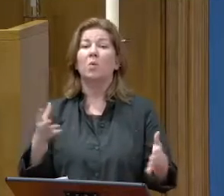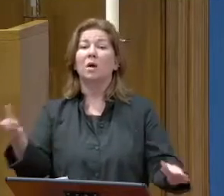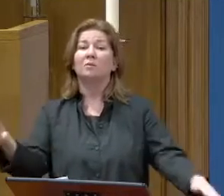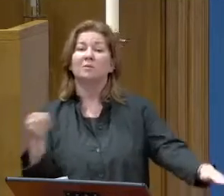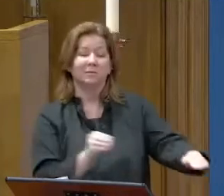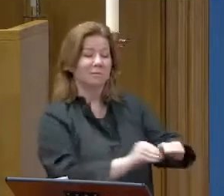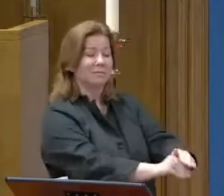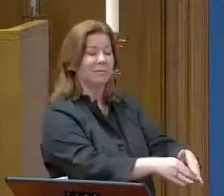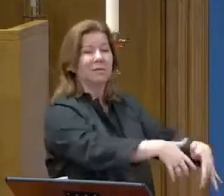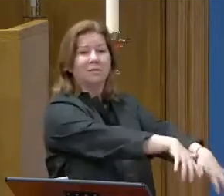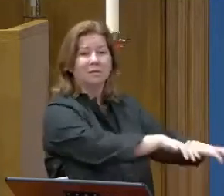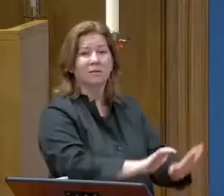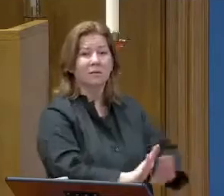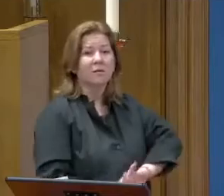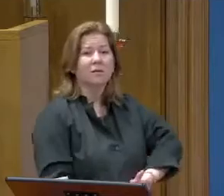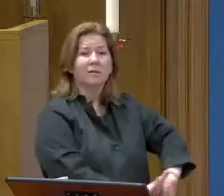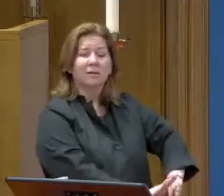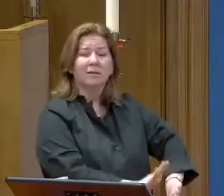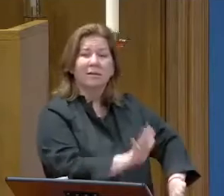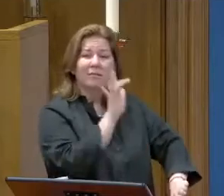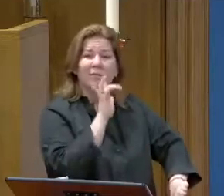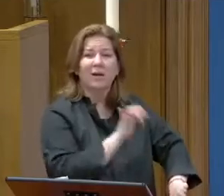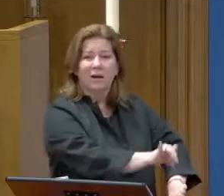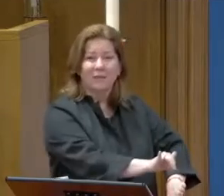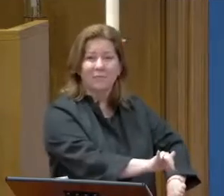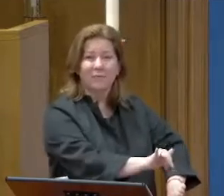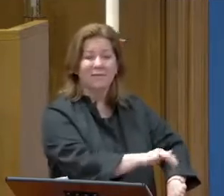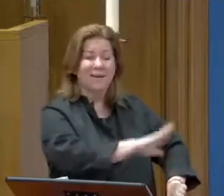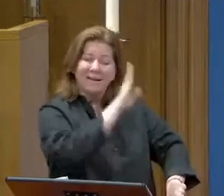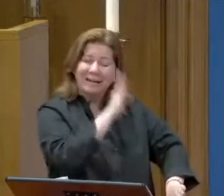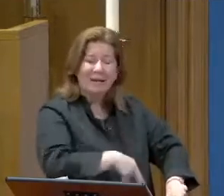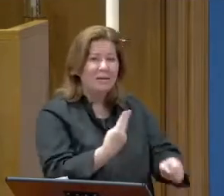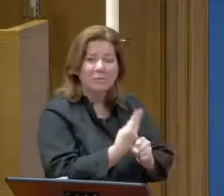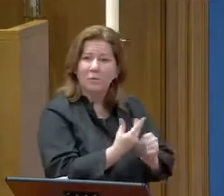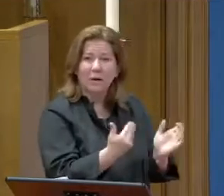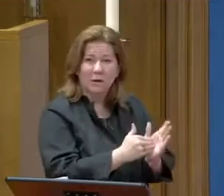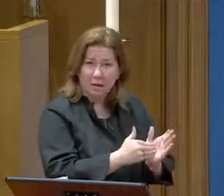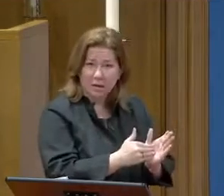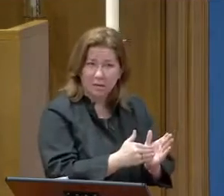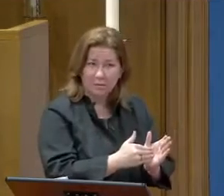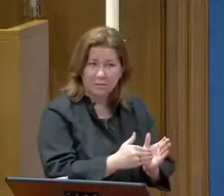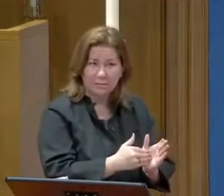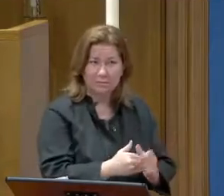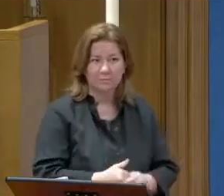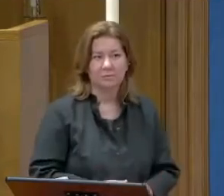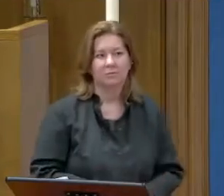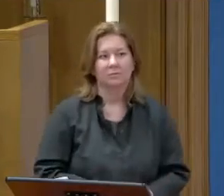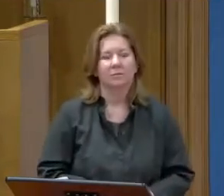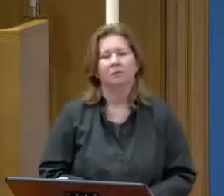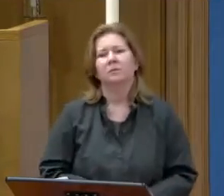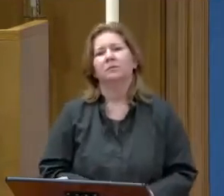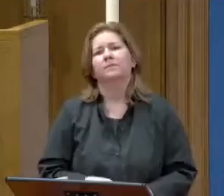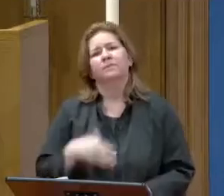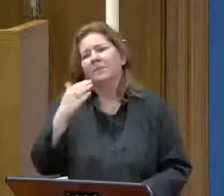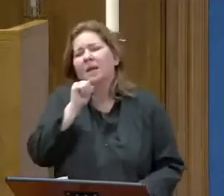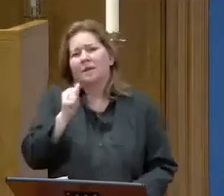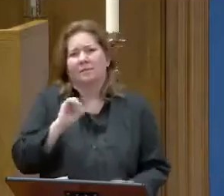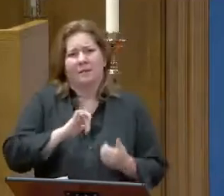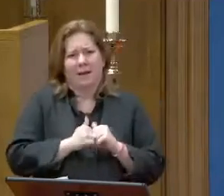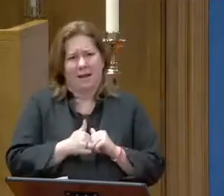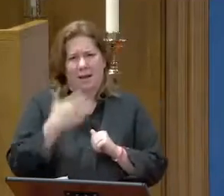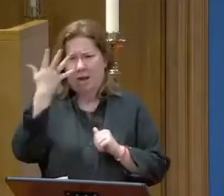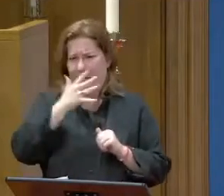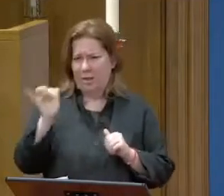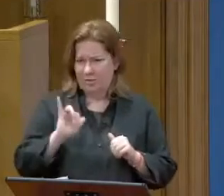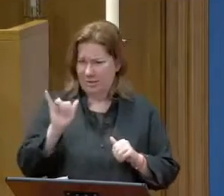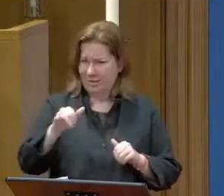forever and to never, ever have to wear it again. Now, it's not what it looks like that is the problem, and